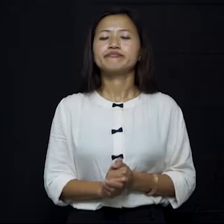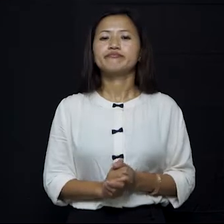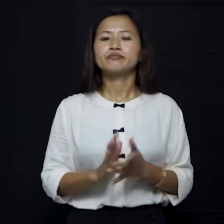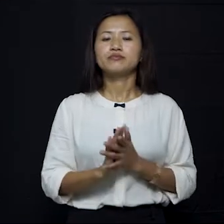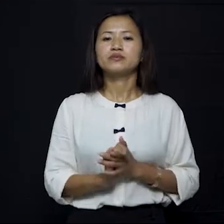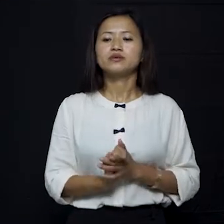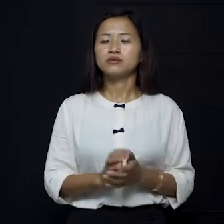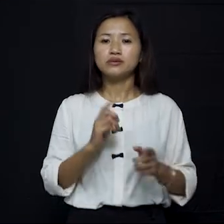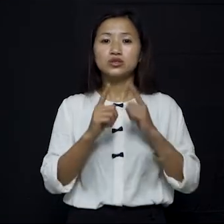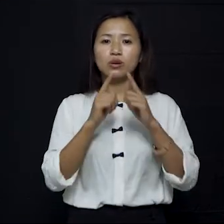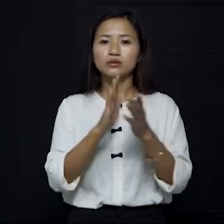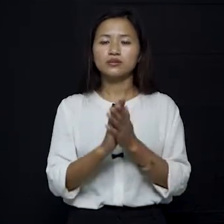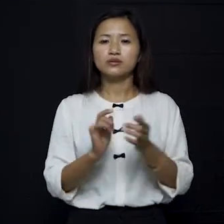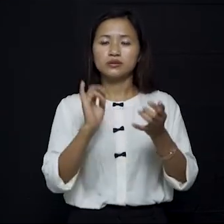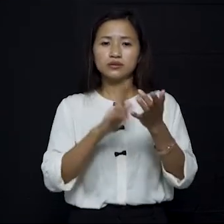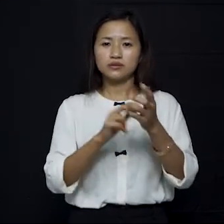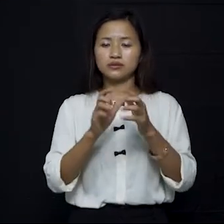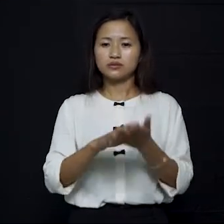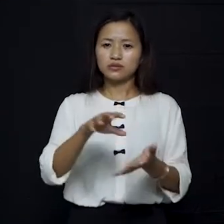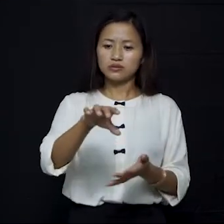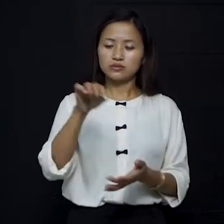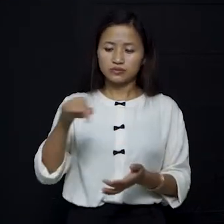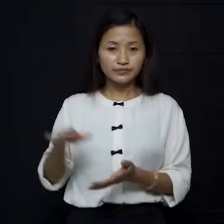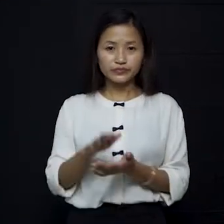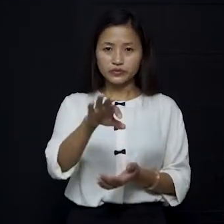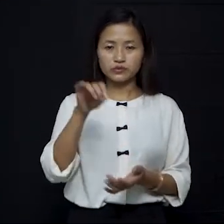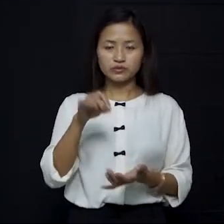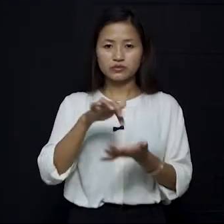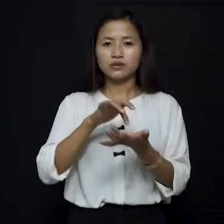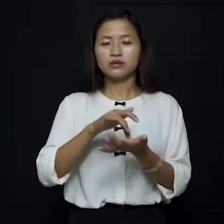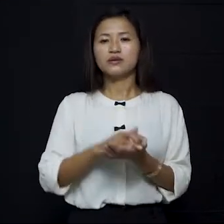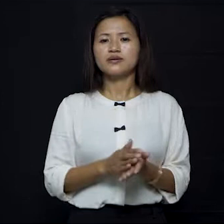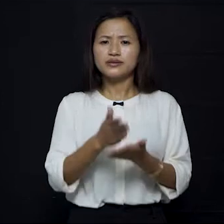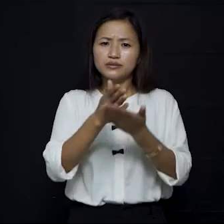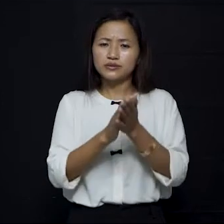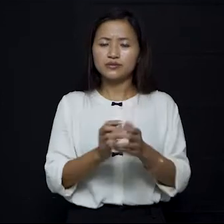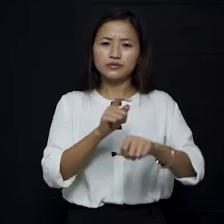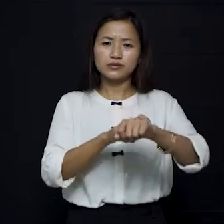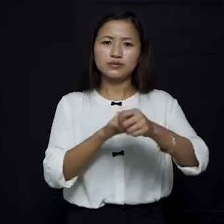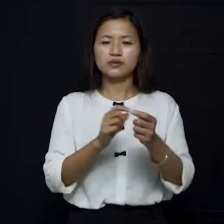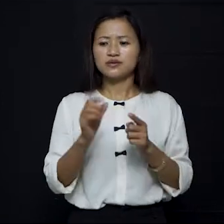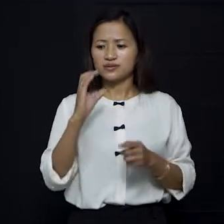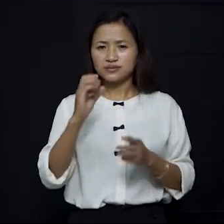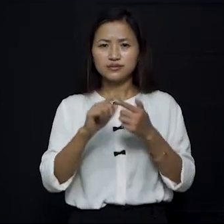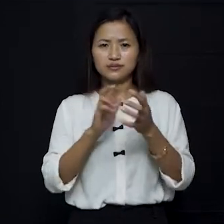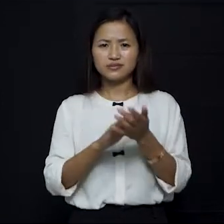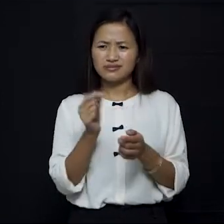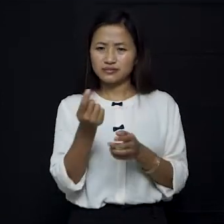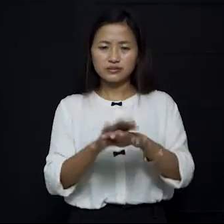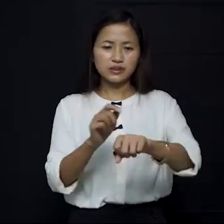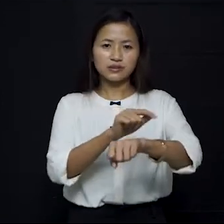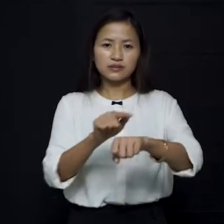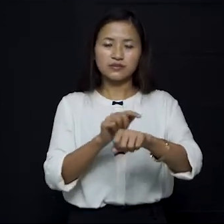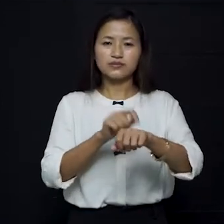you are describing about an incident which took place at a specific point of time or at a certain period of time. For those actions,